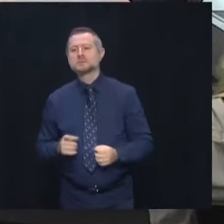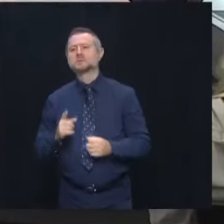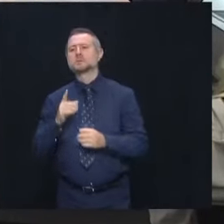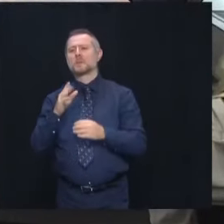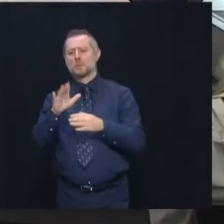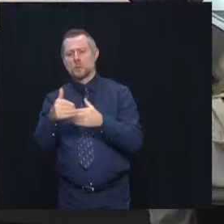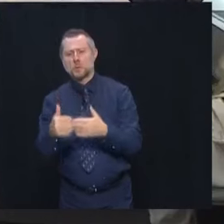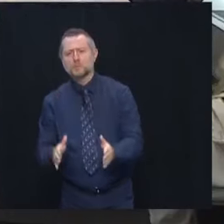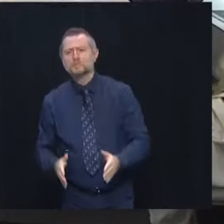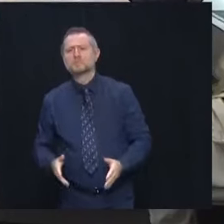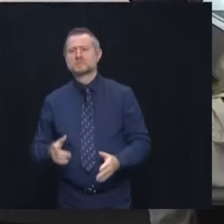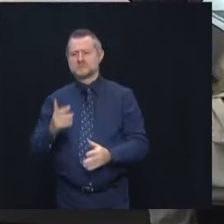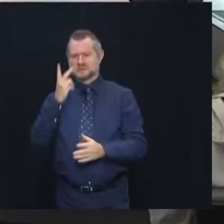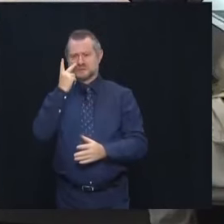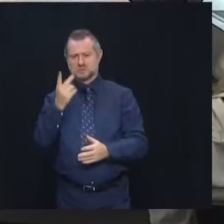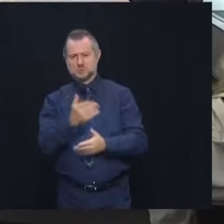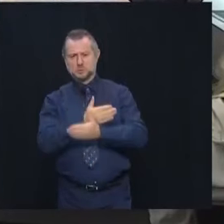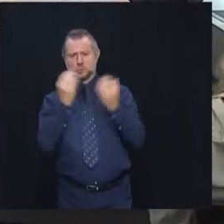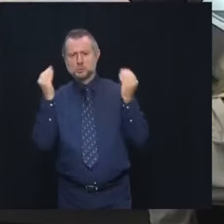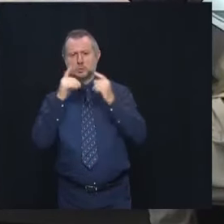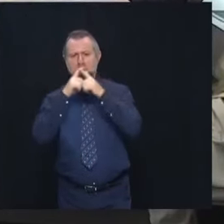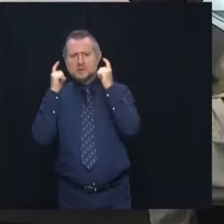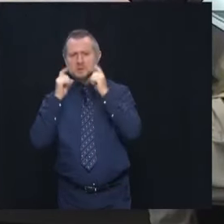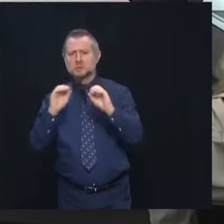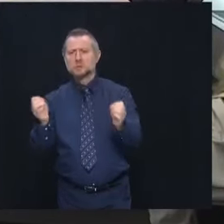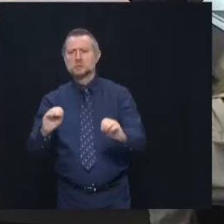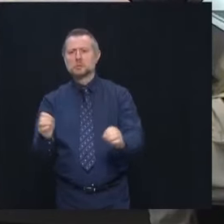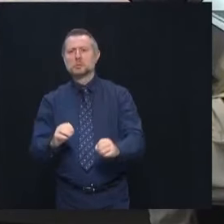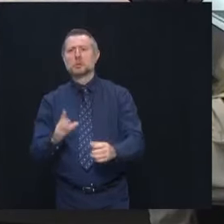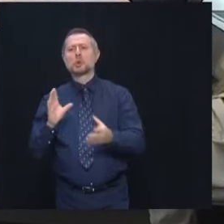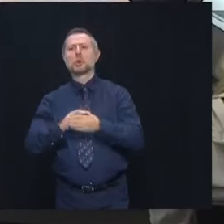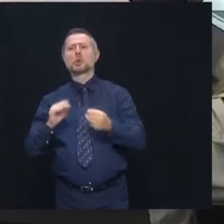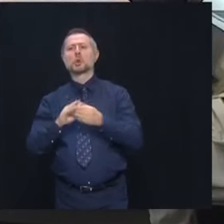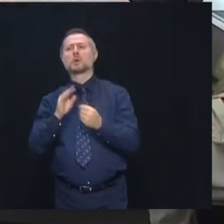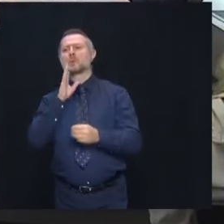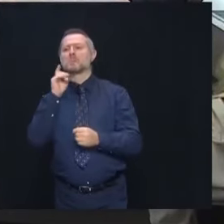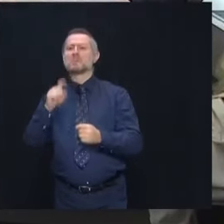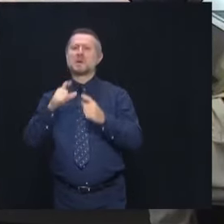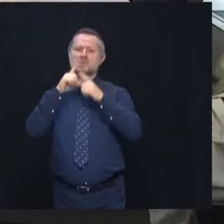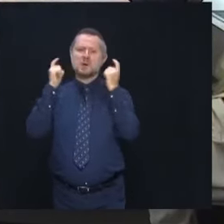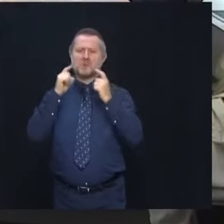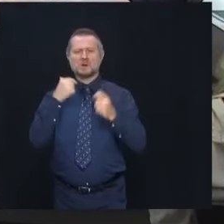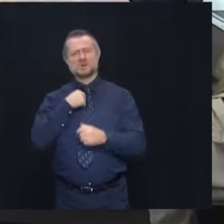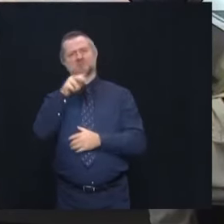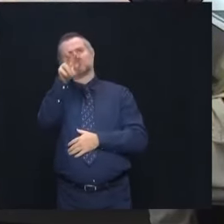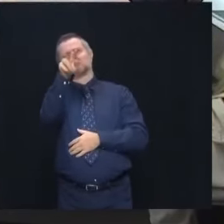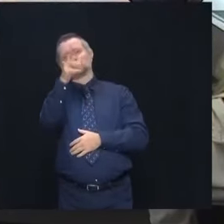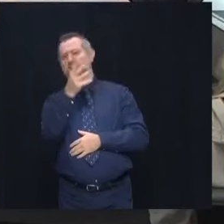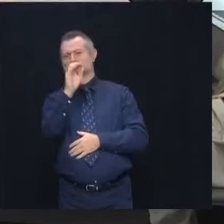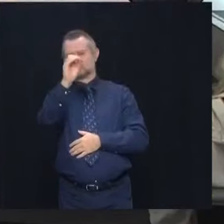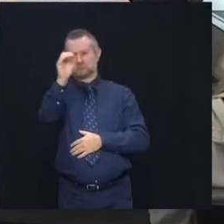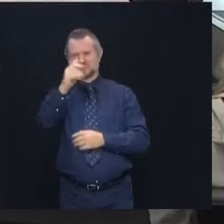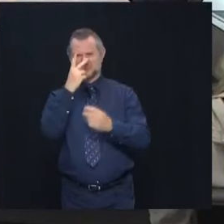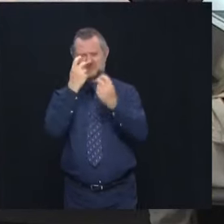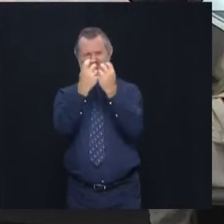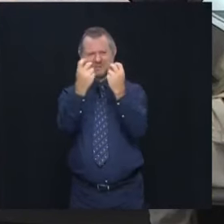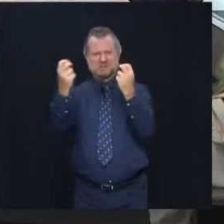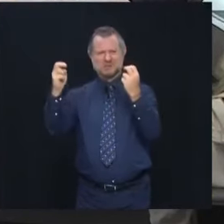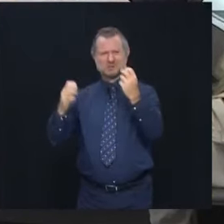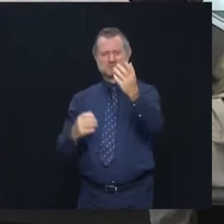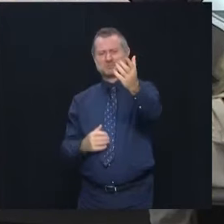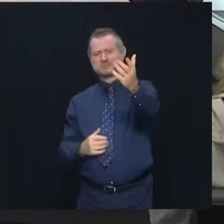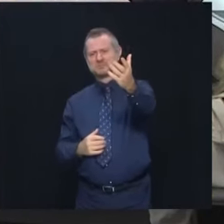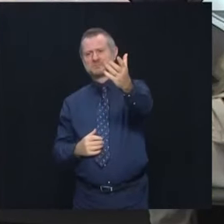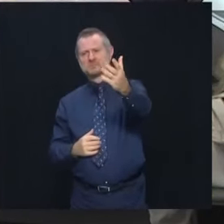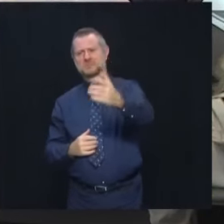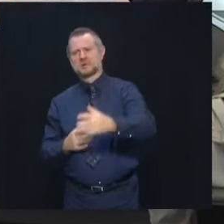it says as you talk about the need for enforcing laws and being consistent, what it's telling to